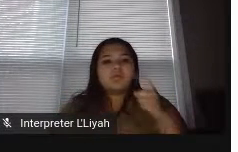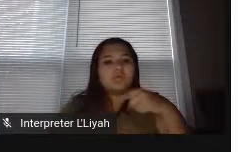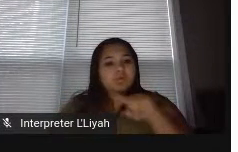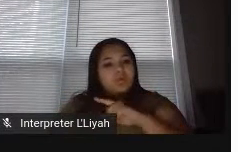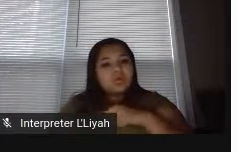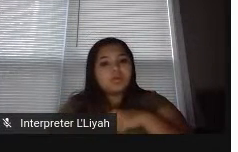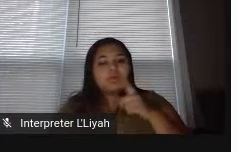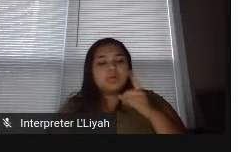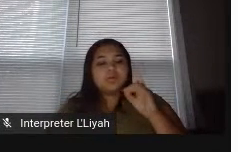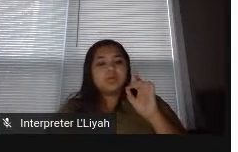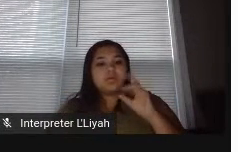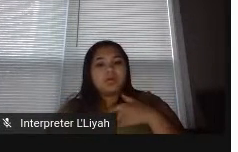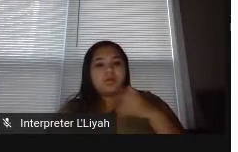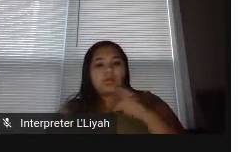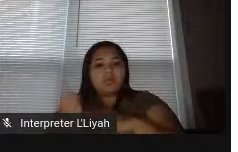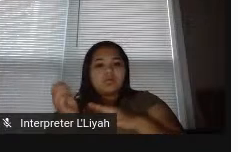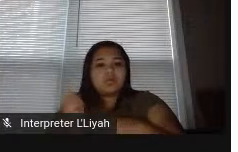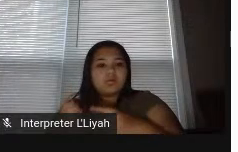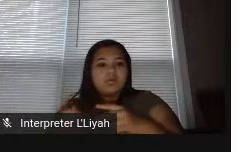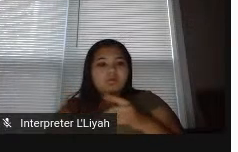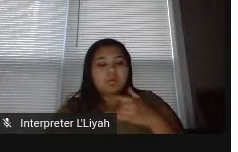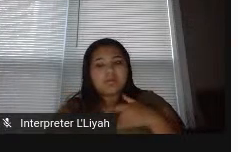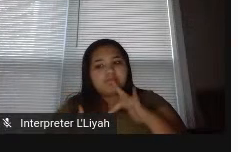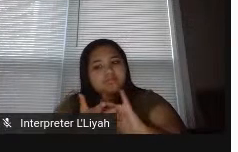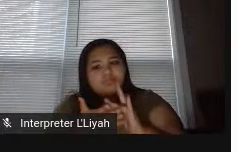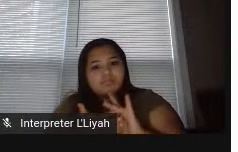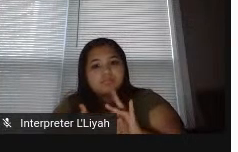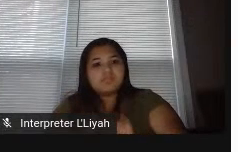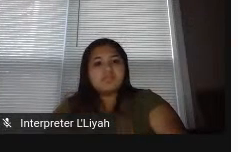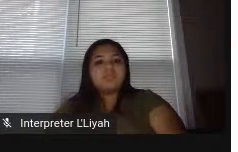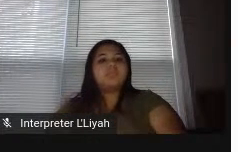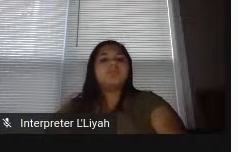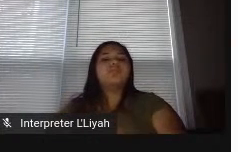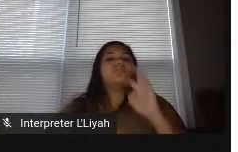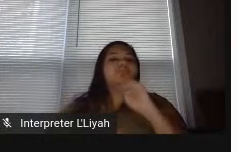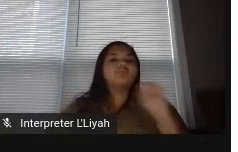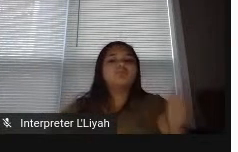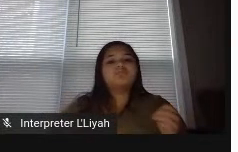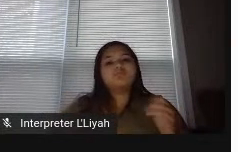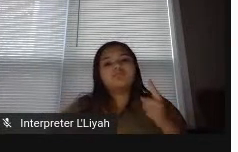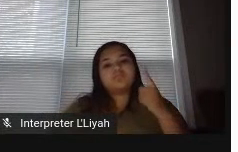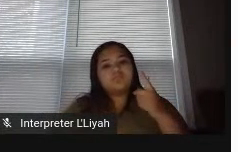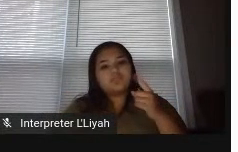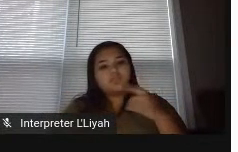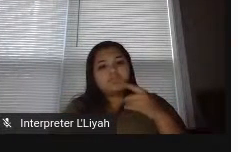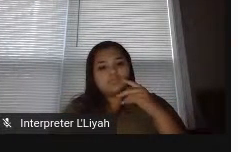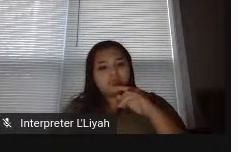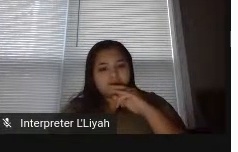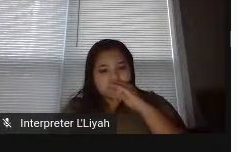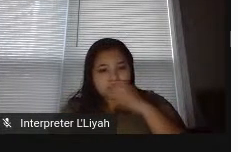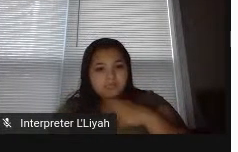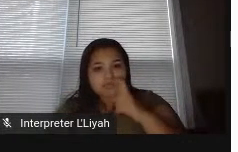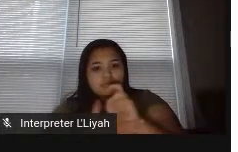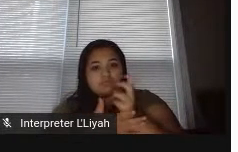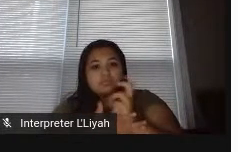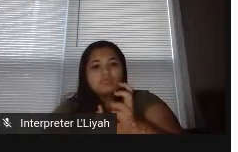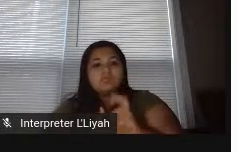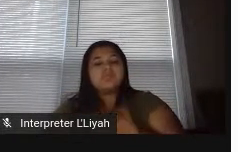did ours, we had a nurse in there because my kids take medication. One kid has